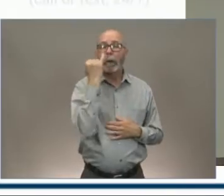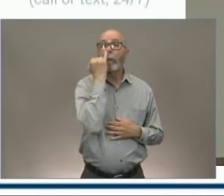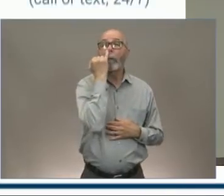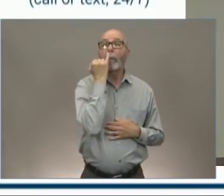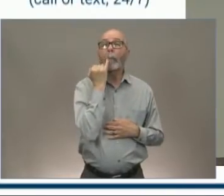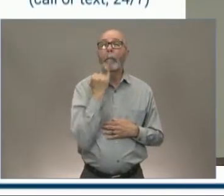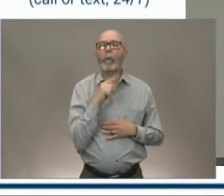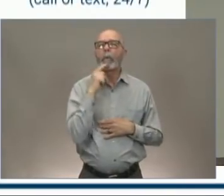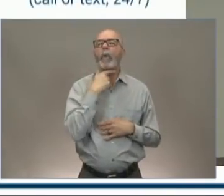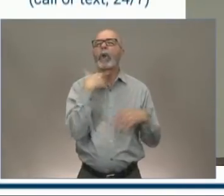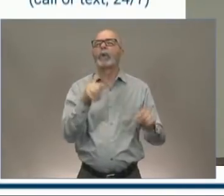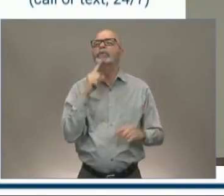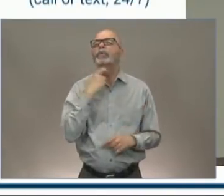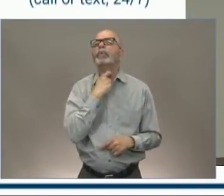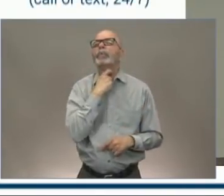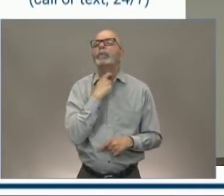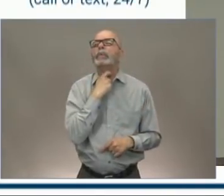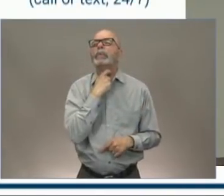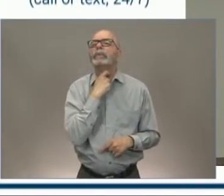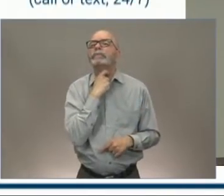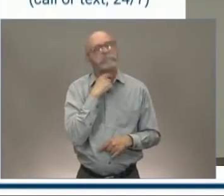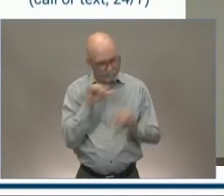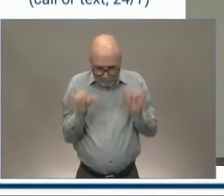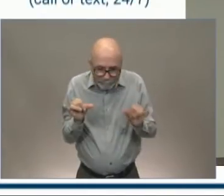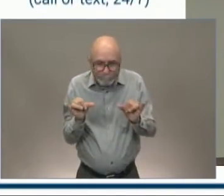you isolate and get tested as quickly as possible.